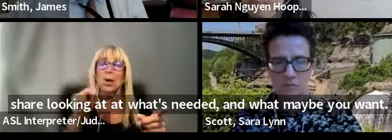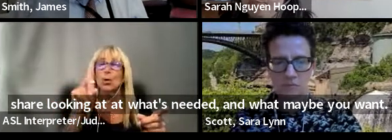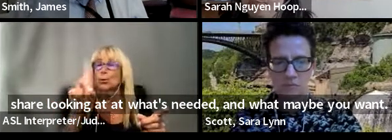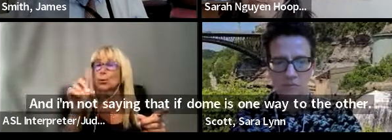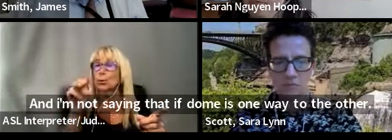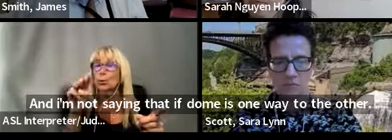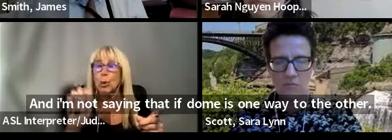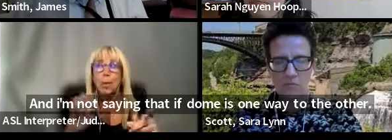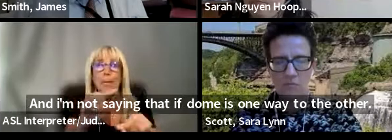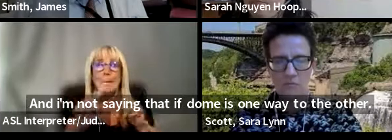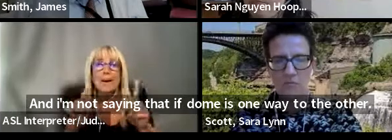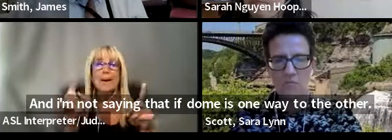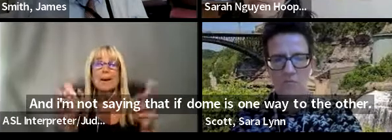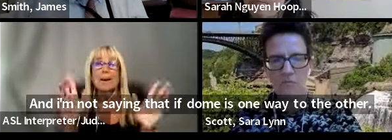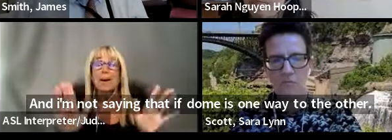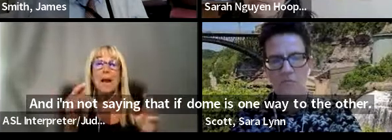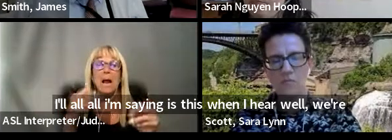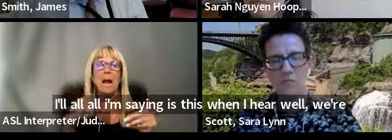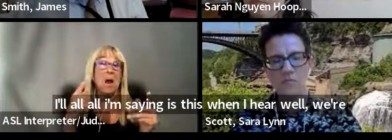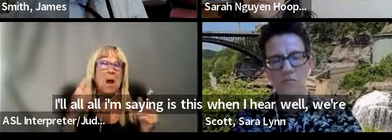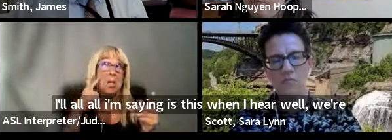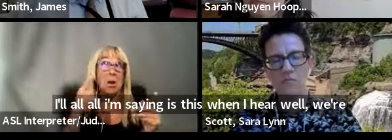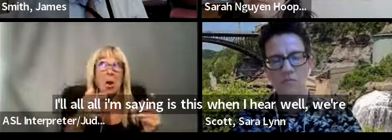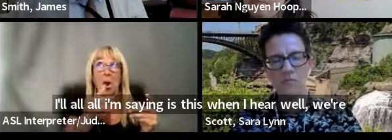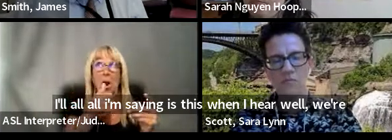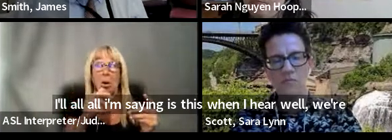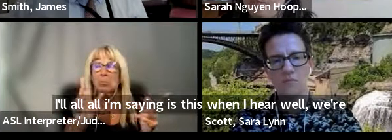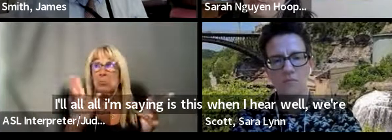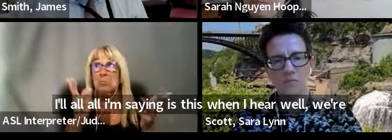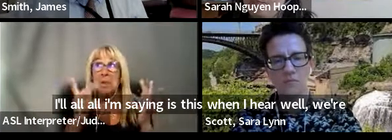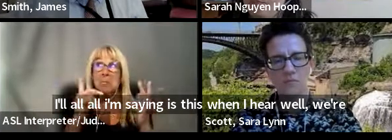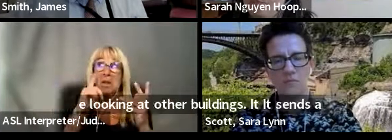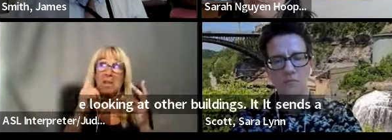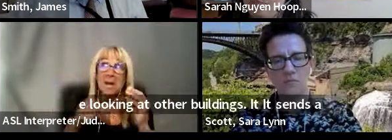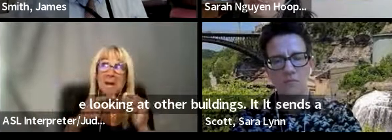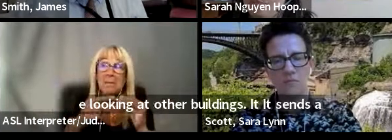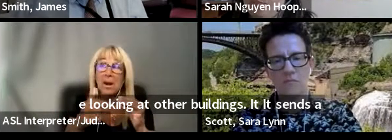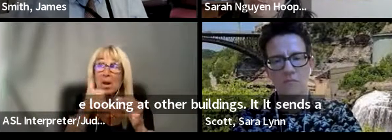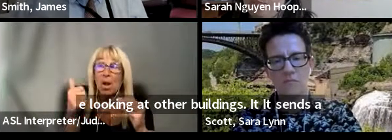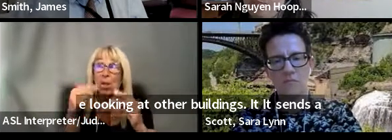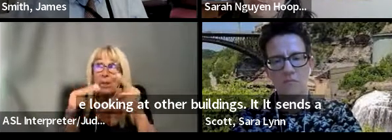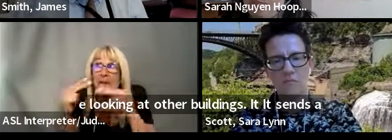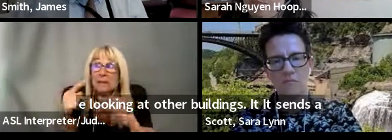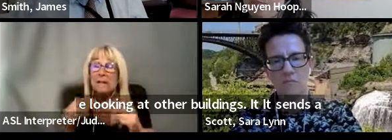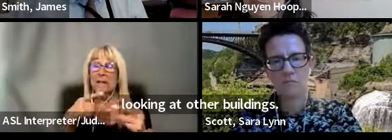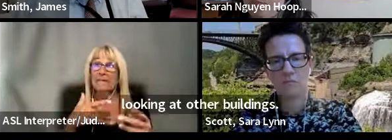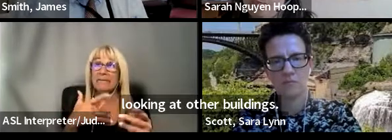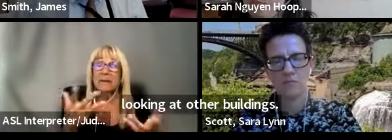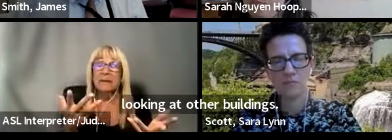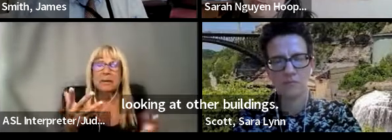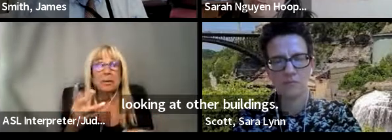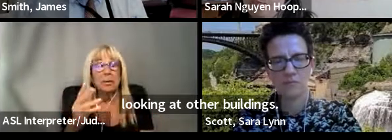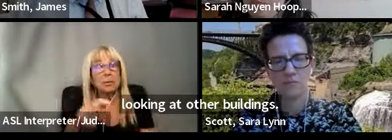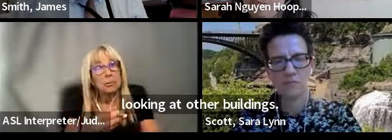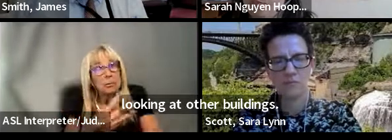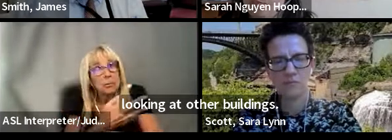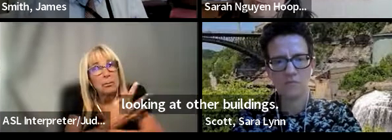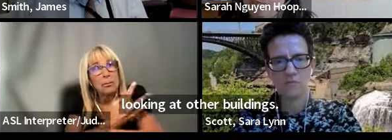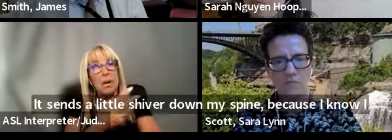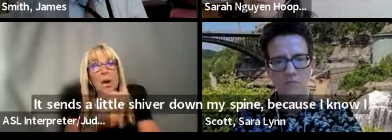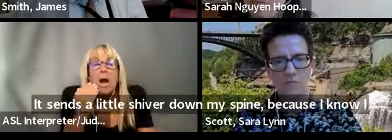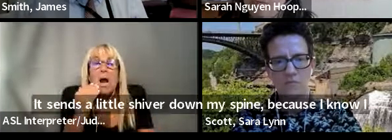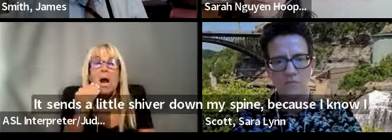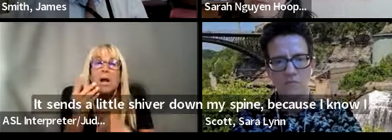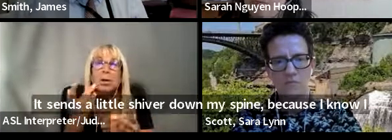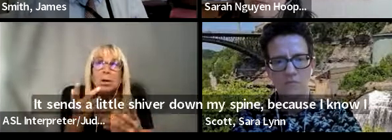is when I hear, well, we're looking at other buildings, it sends a little shiver down my spine, because I know the condition of these facilities.